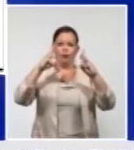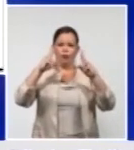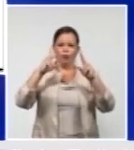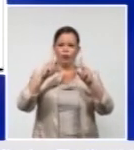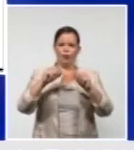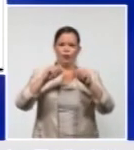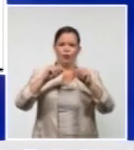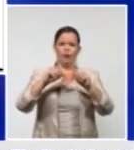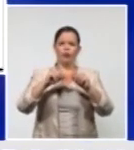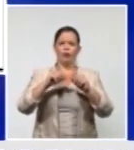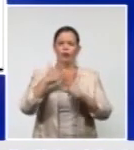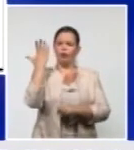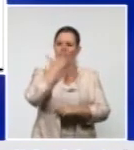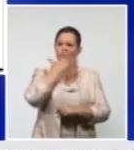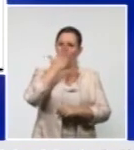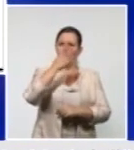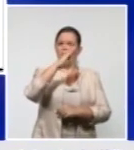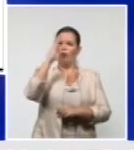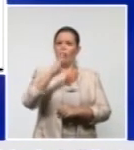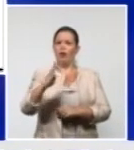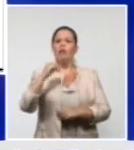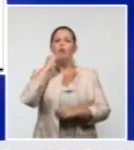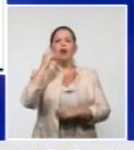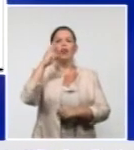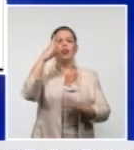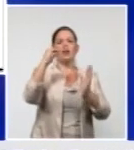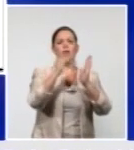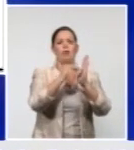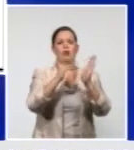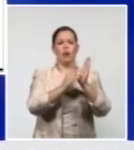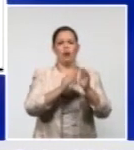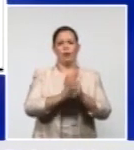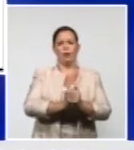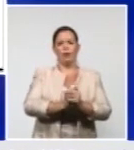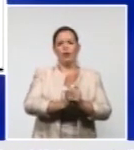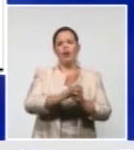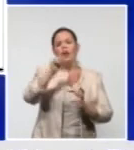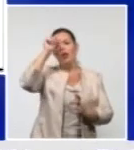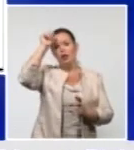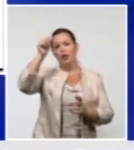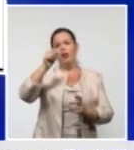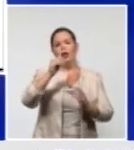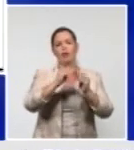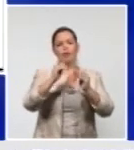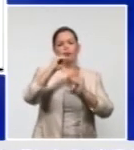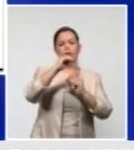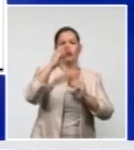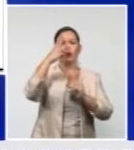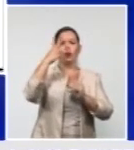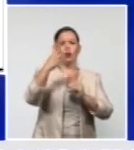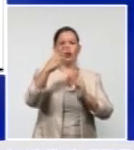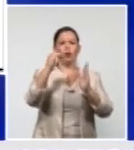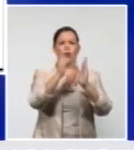Peru, Mexico, Colombia, and Chile. This is